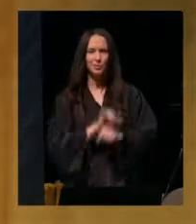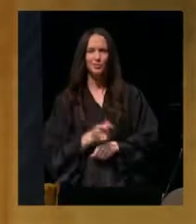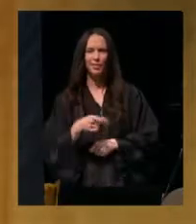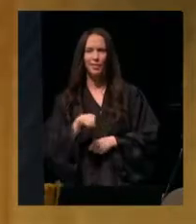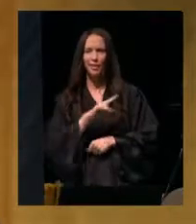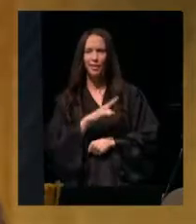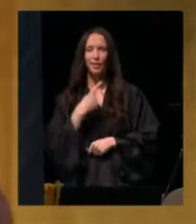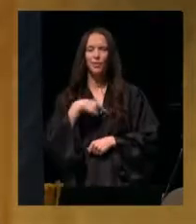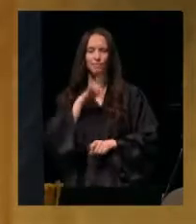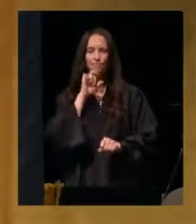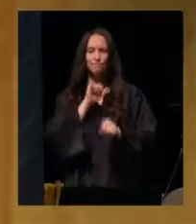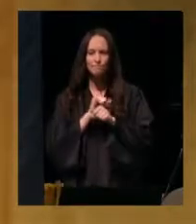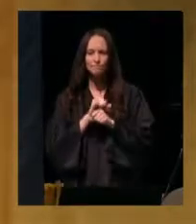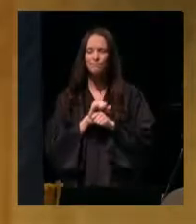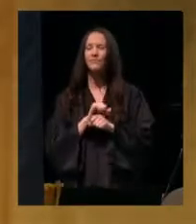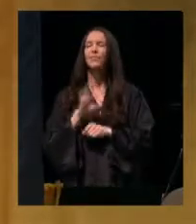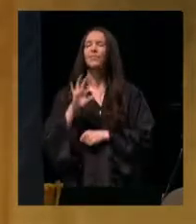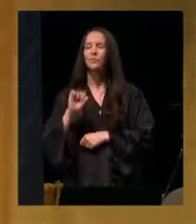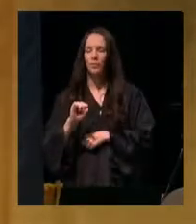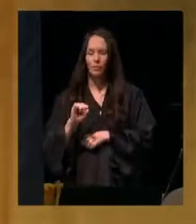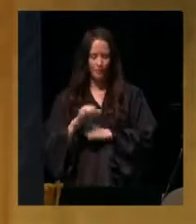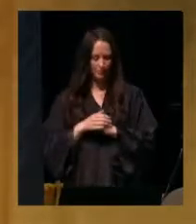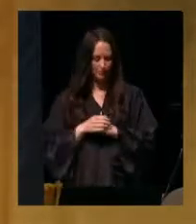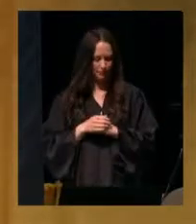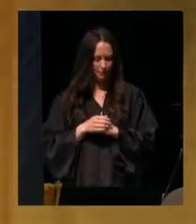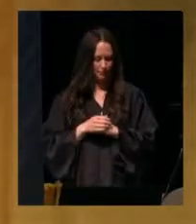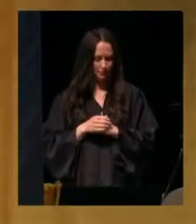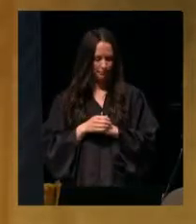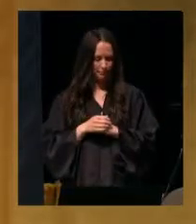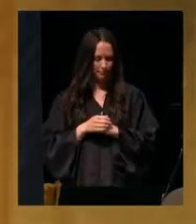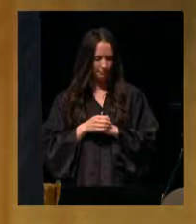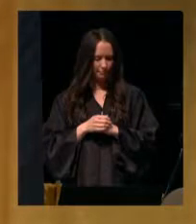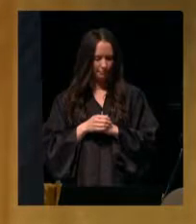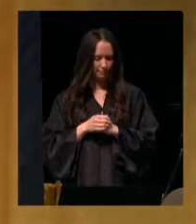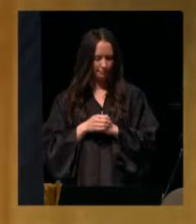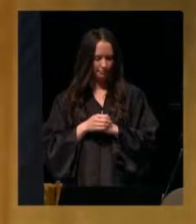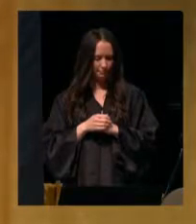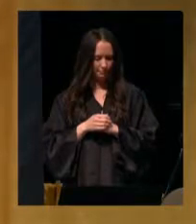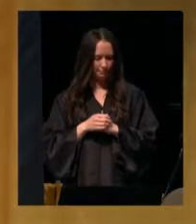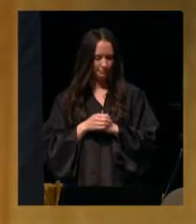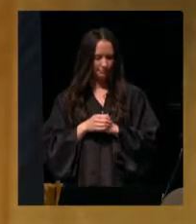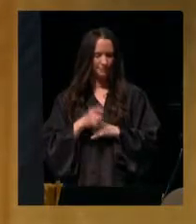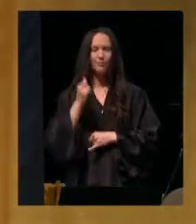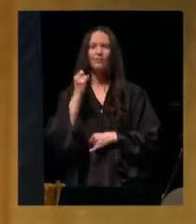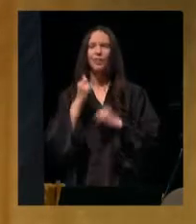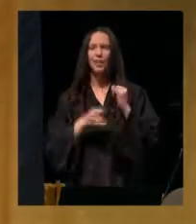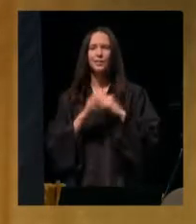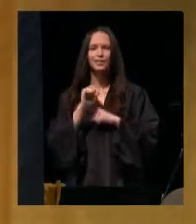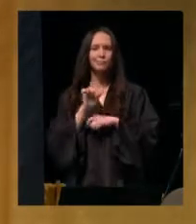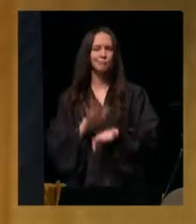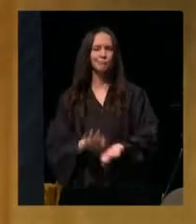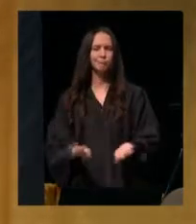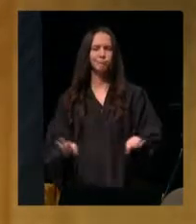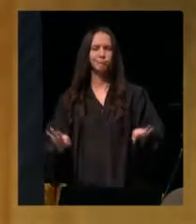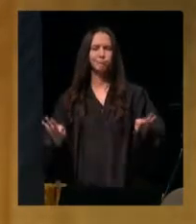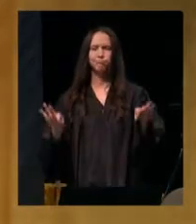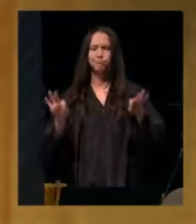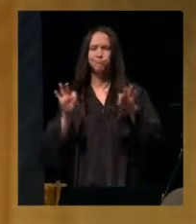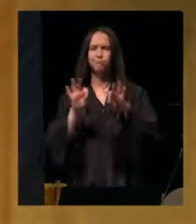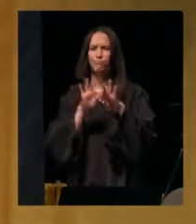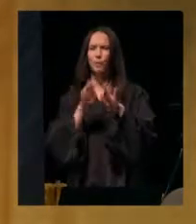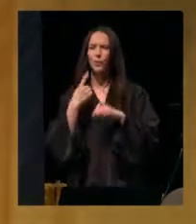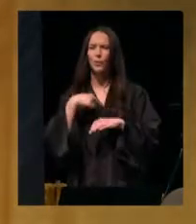South. Finally, South's strongest attribute, we are unity. As I look amongst you